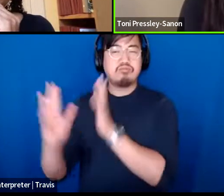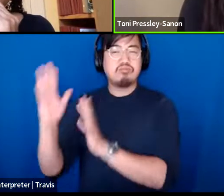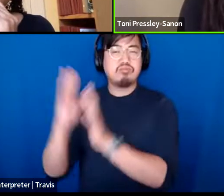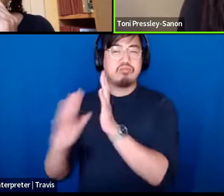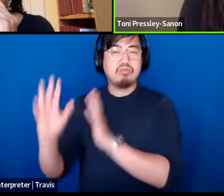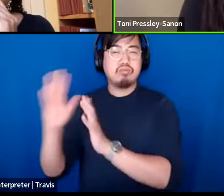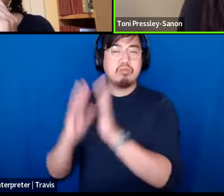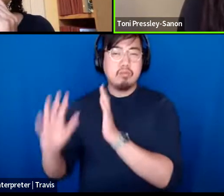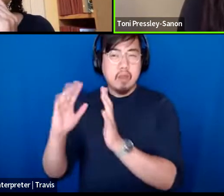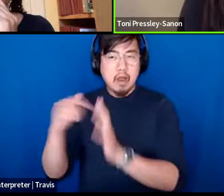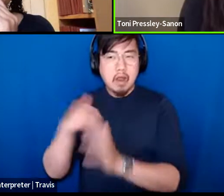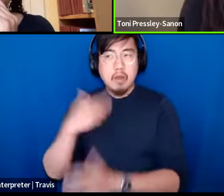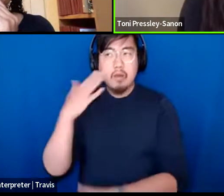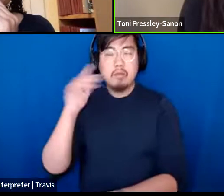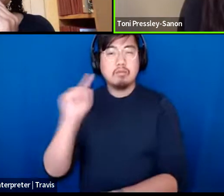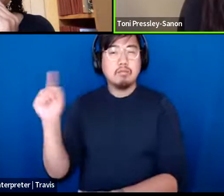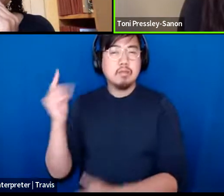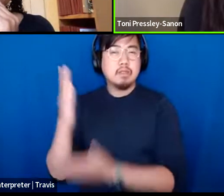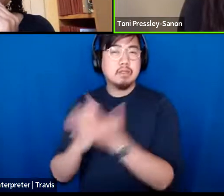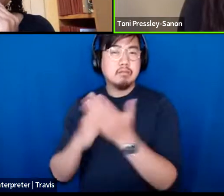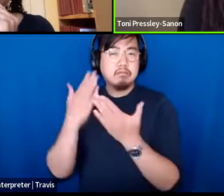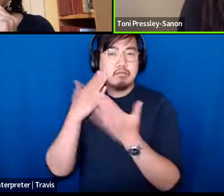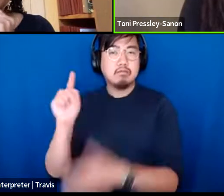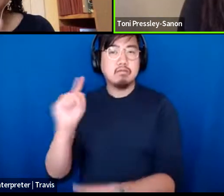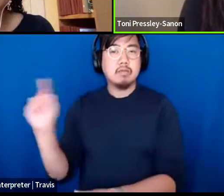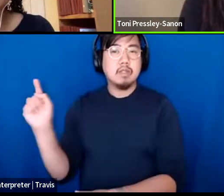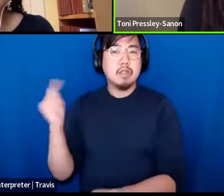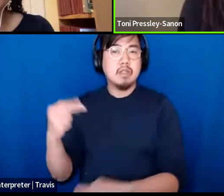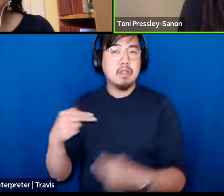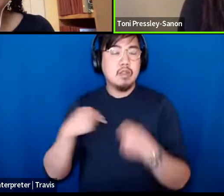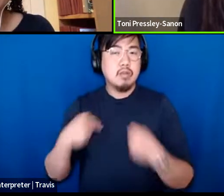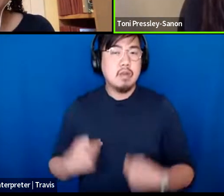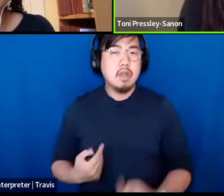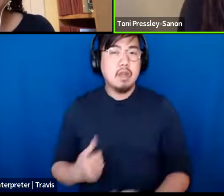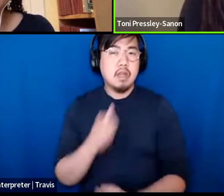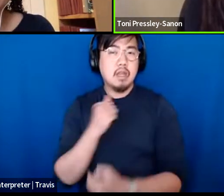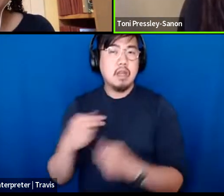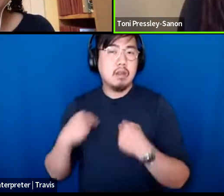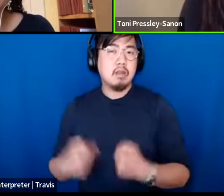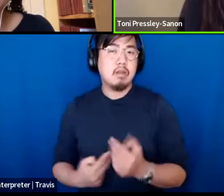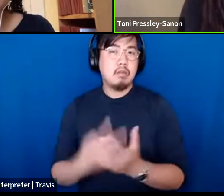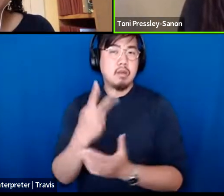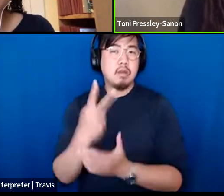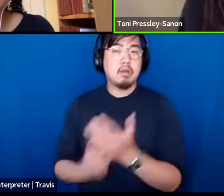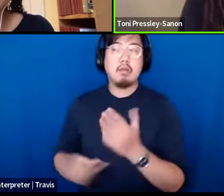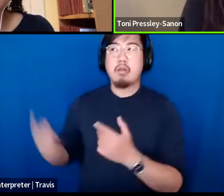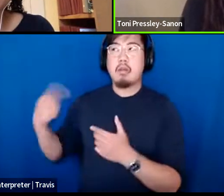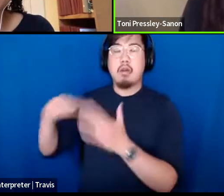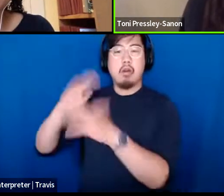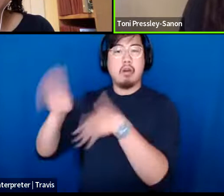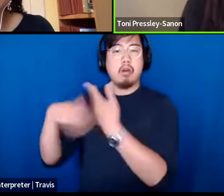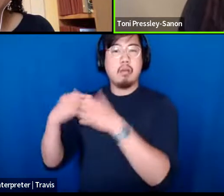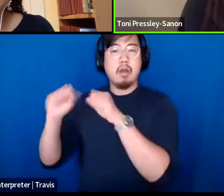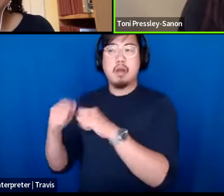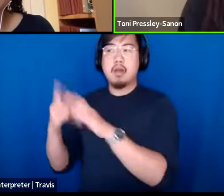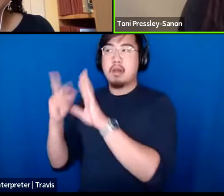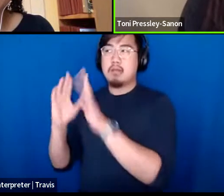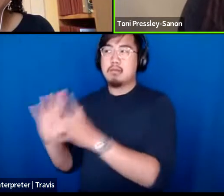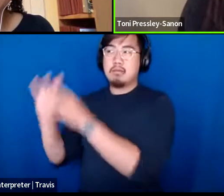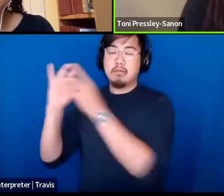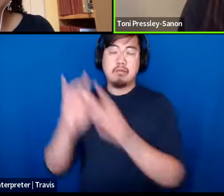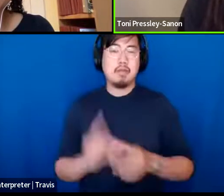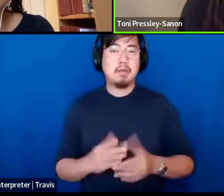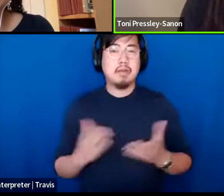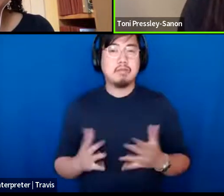and unknown, non-human and human, who make it possible for me to be here with you this evening.